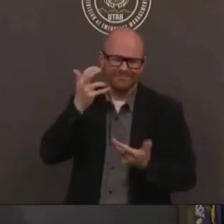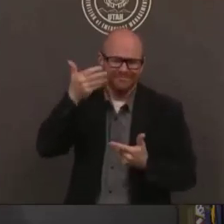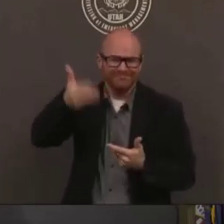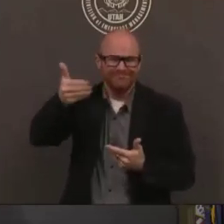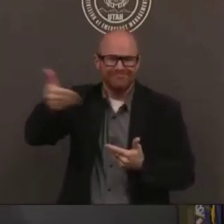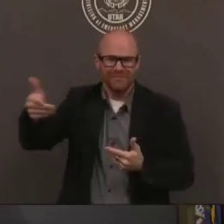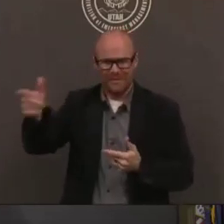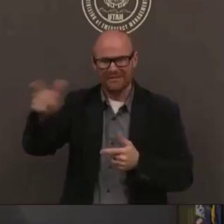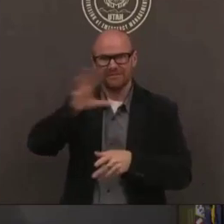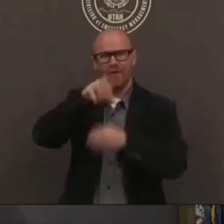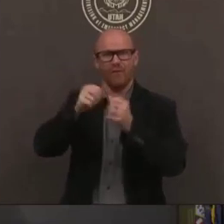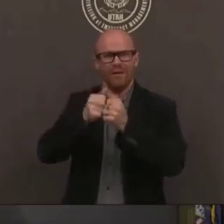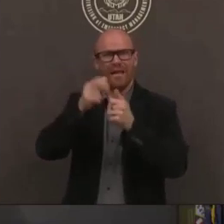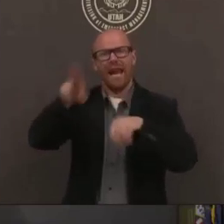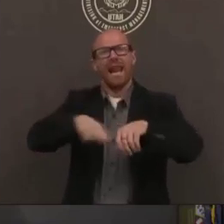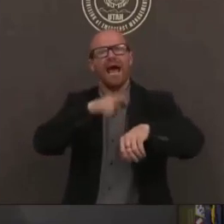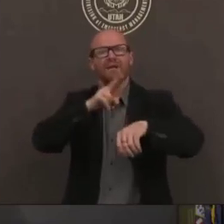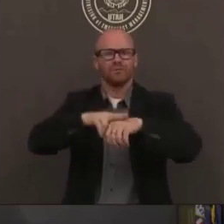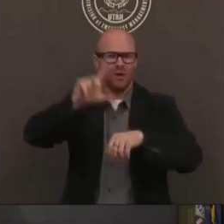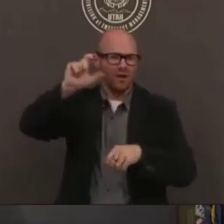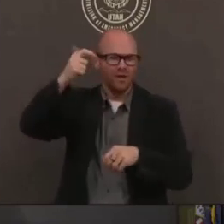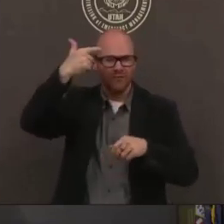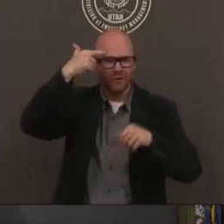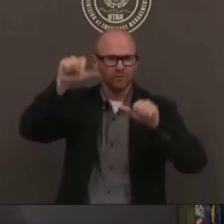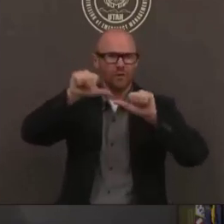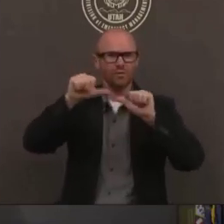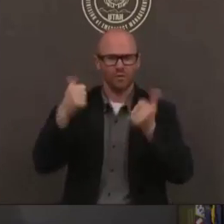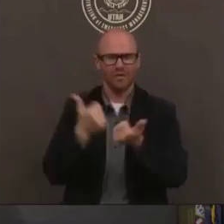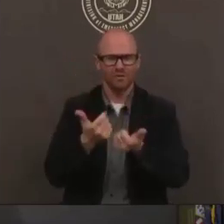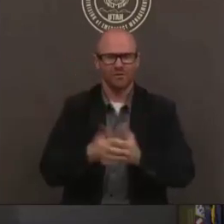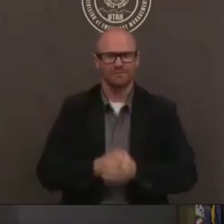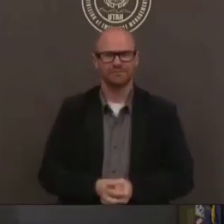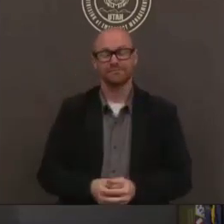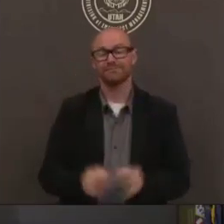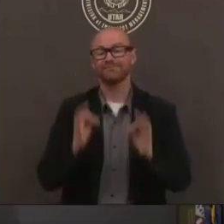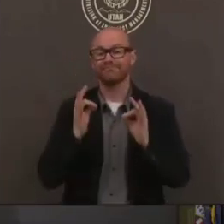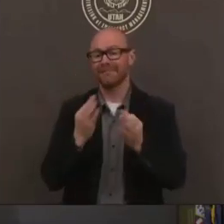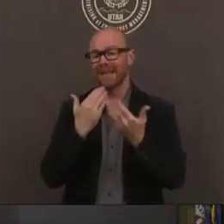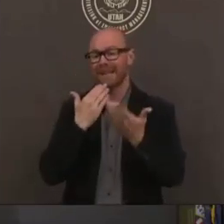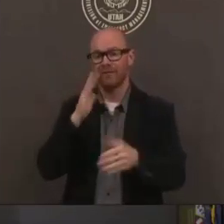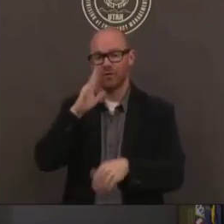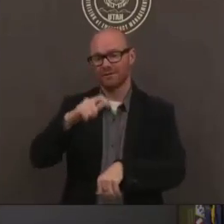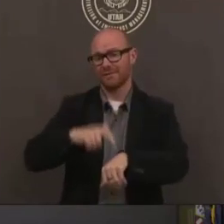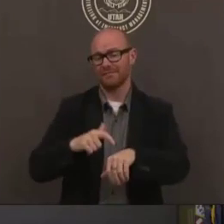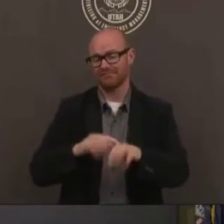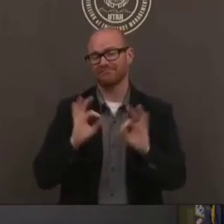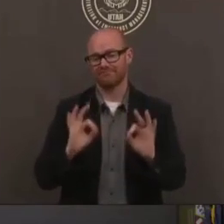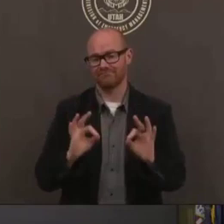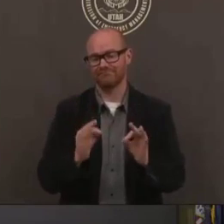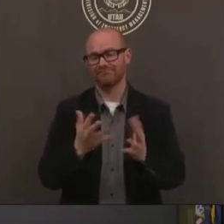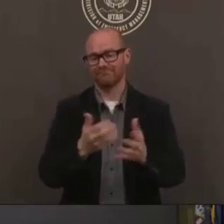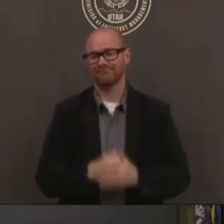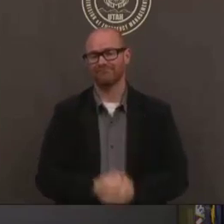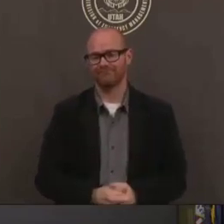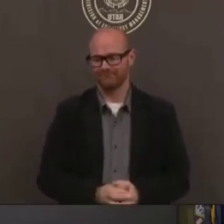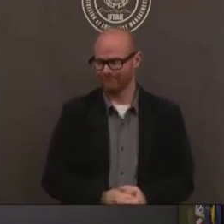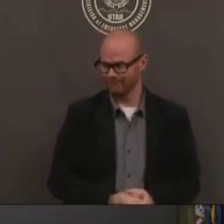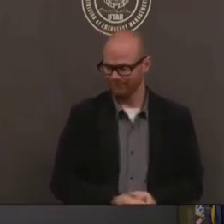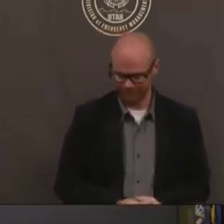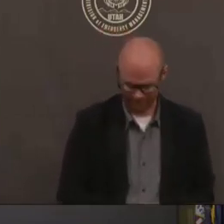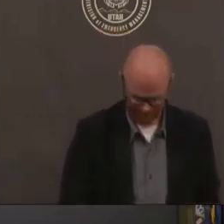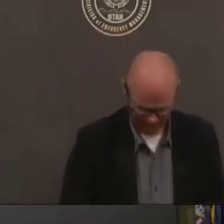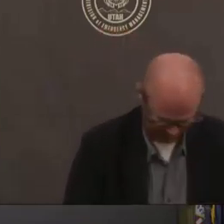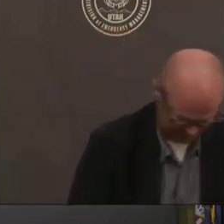other governors in this conversation. Thank you very much. We appreciate your help. Thanks.